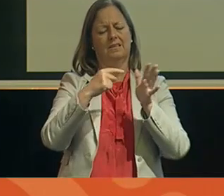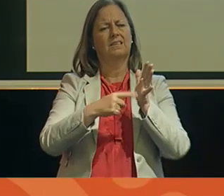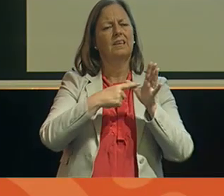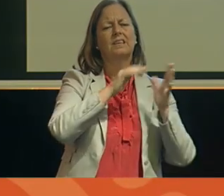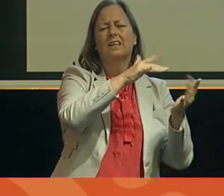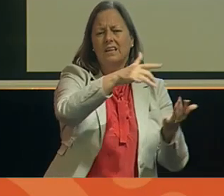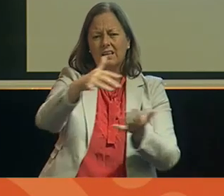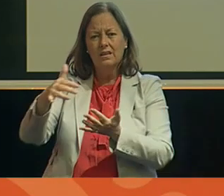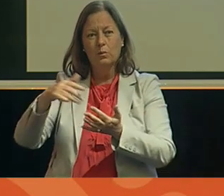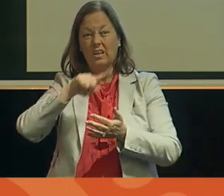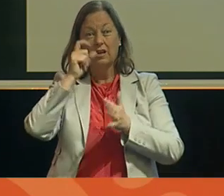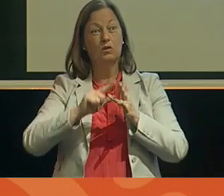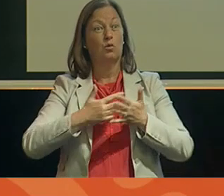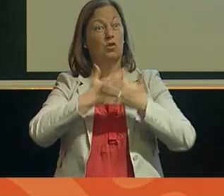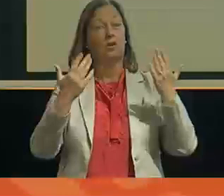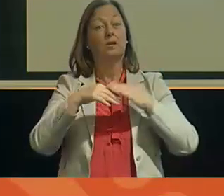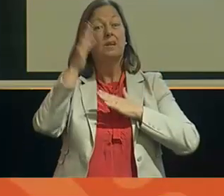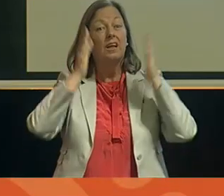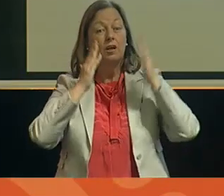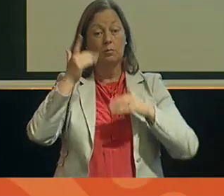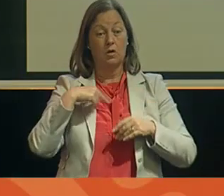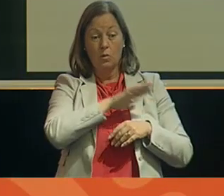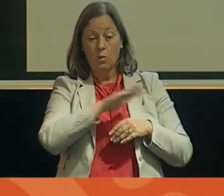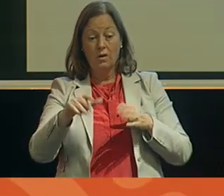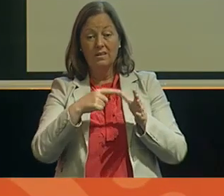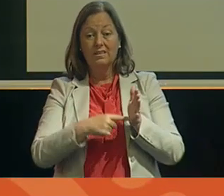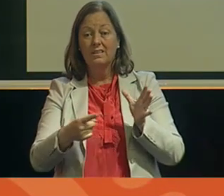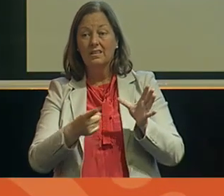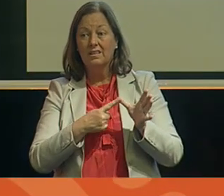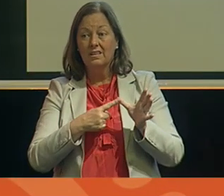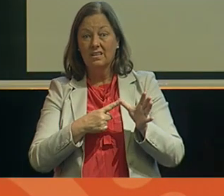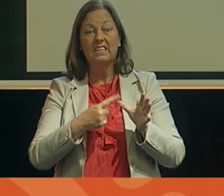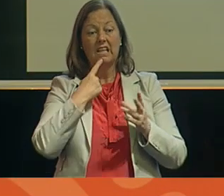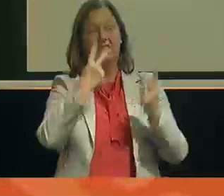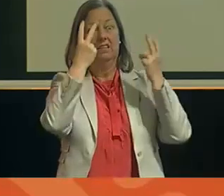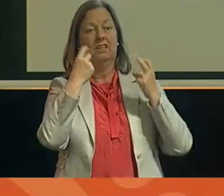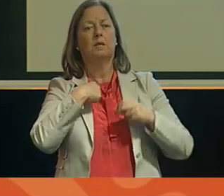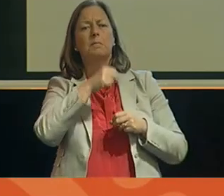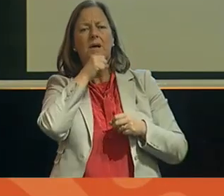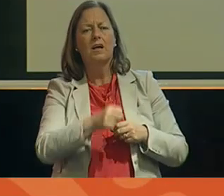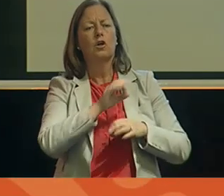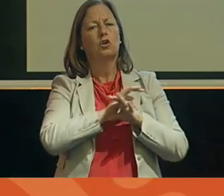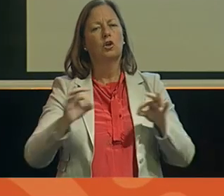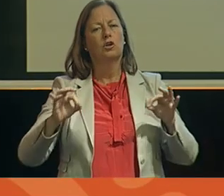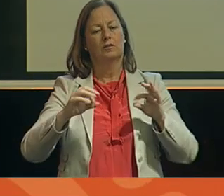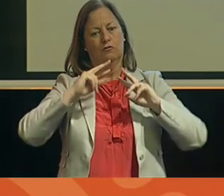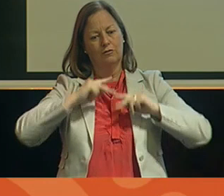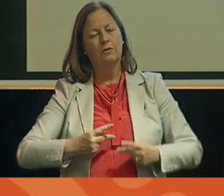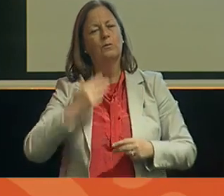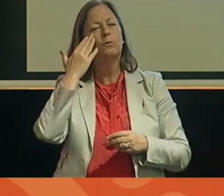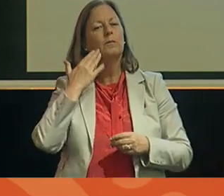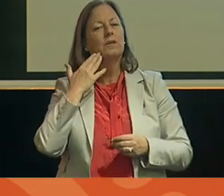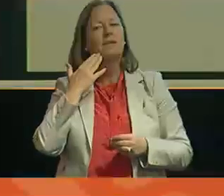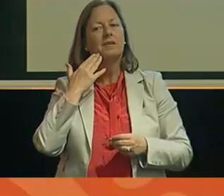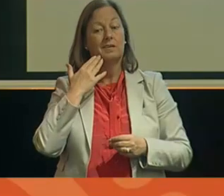much back home in Malaysia because every single data has been included being as a male, not as a transgender woman.